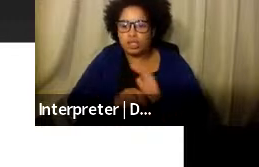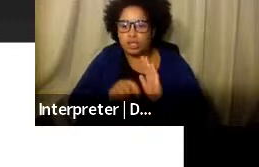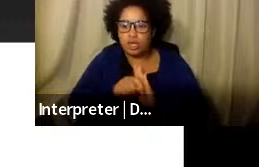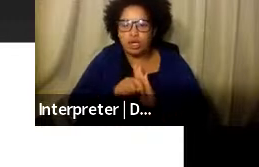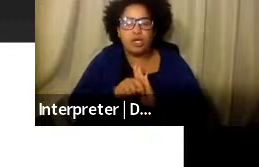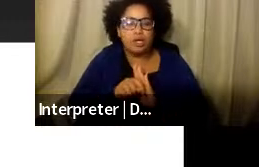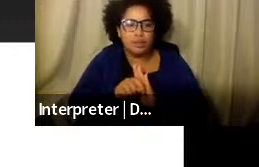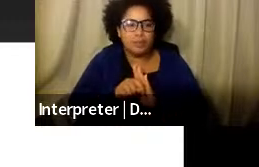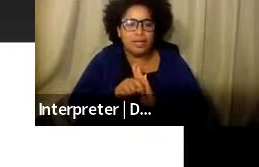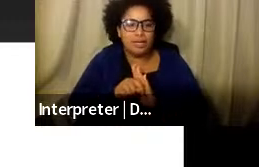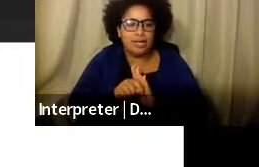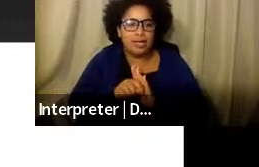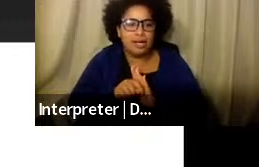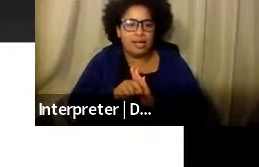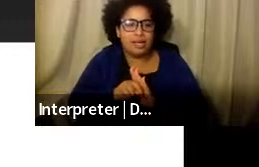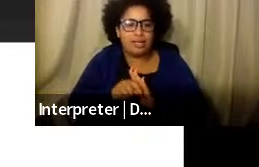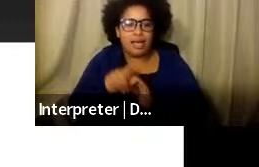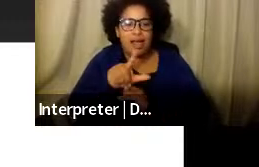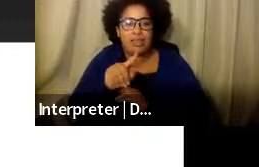slide.